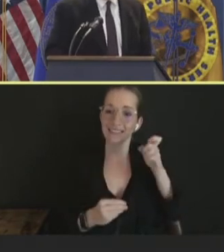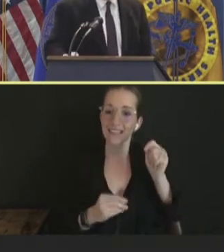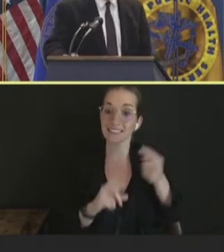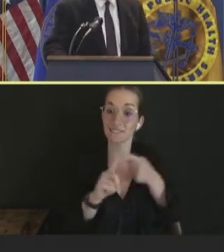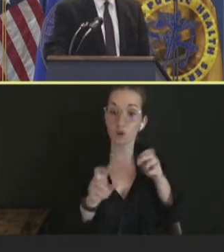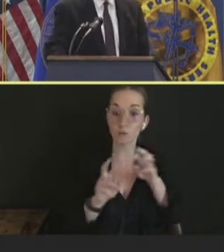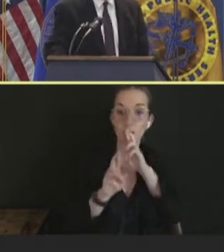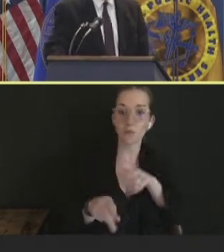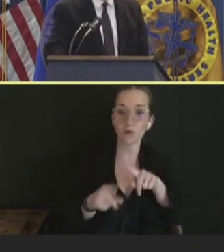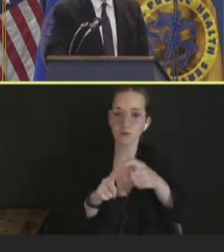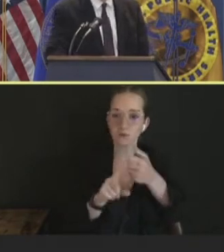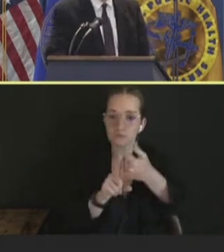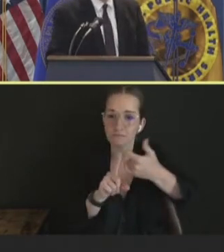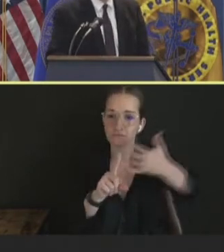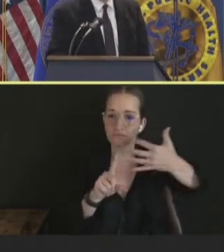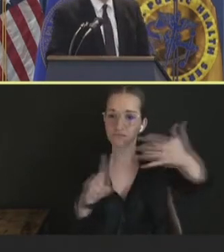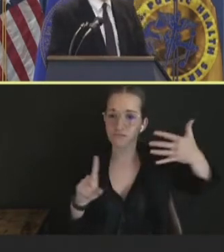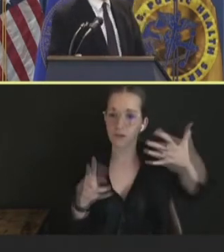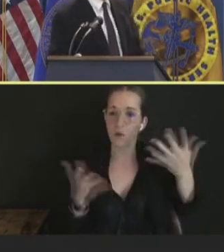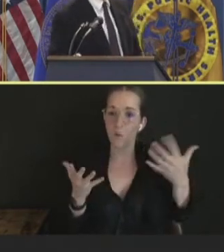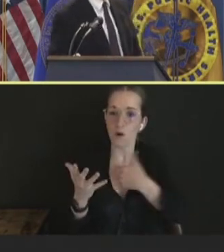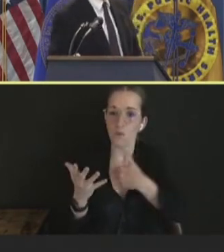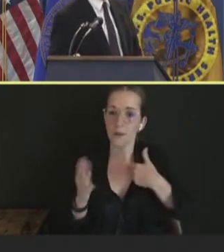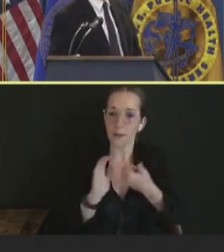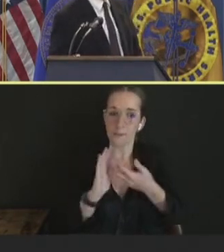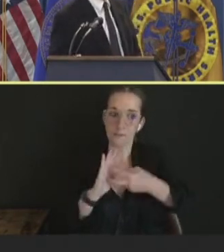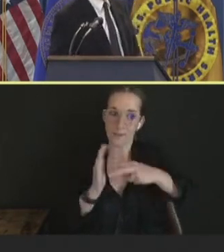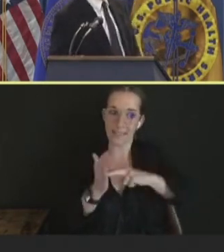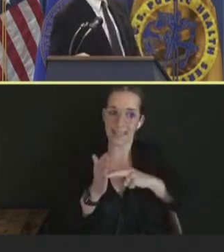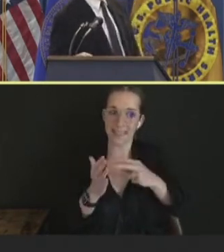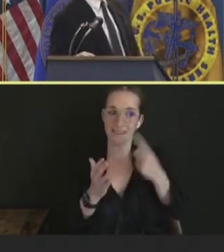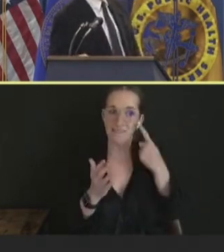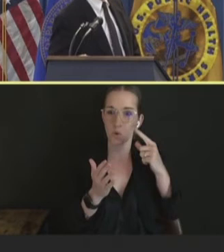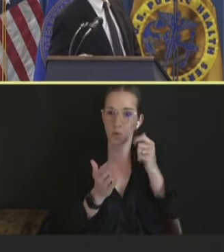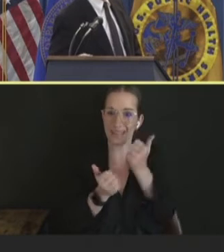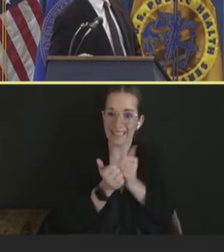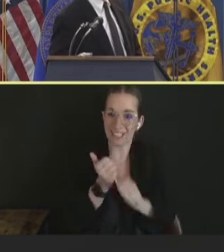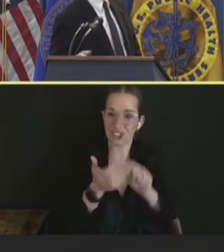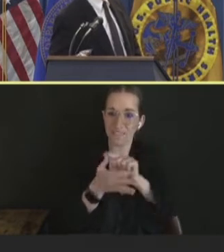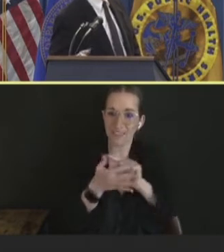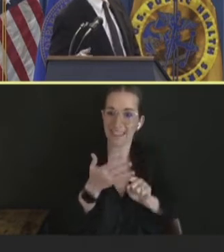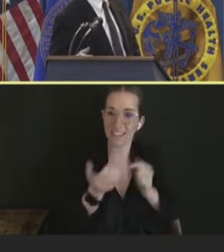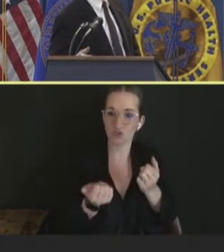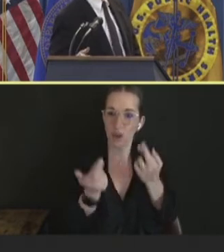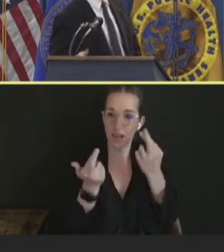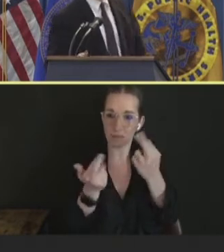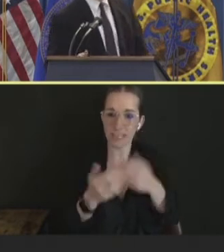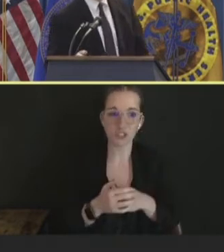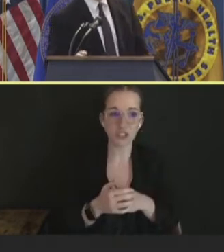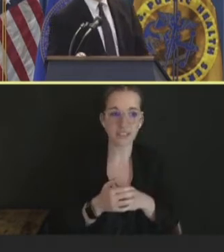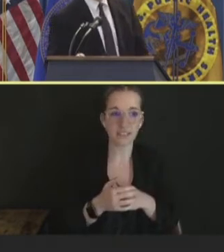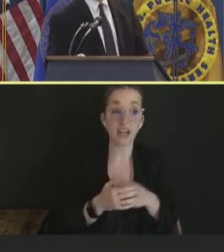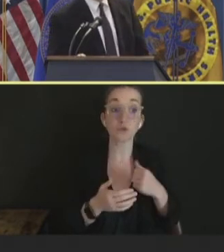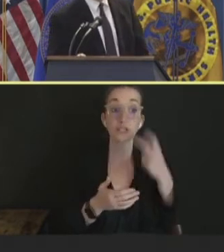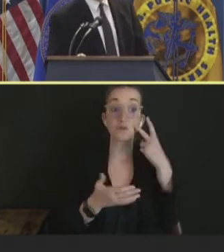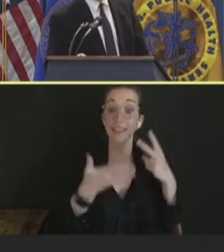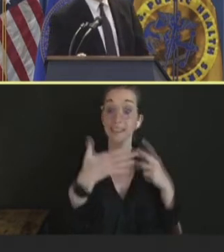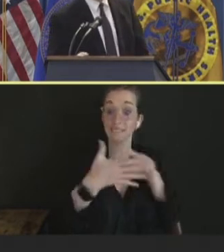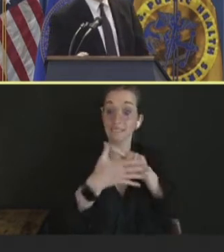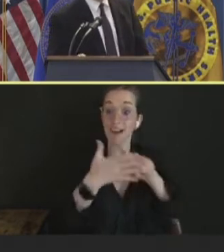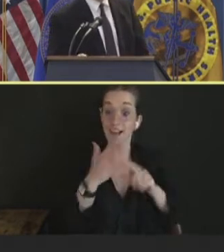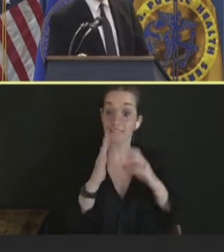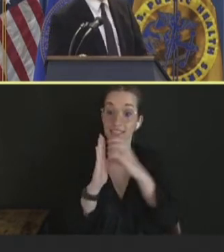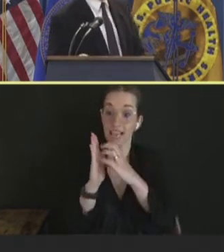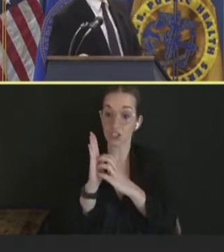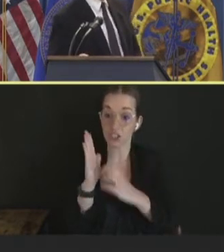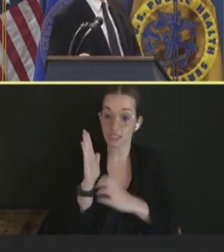mean by with each of these recommendations. So up above you see the 5 sections that we've